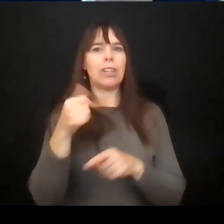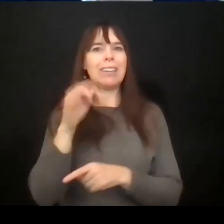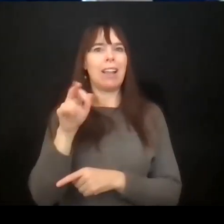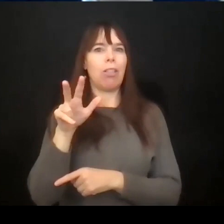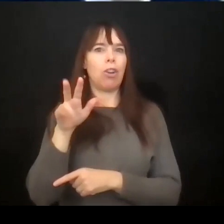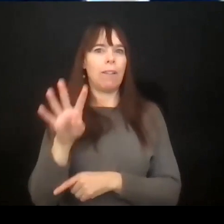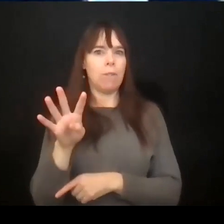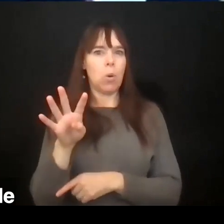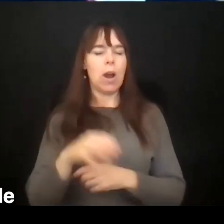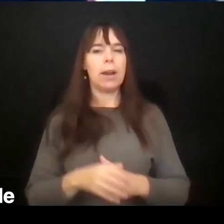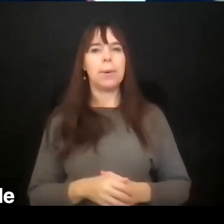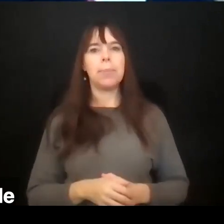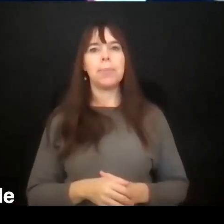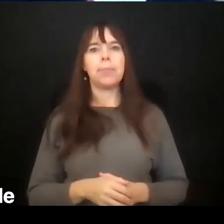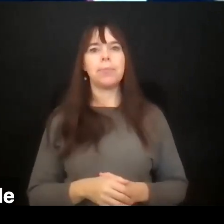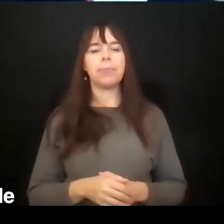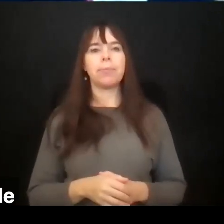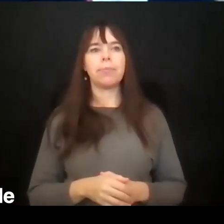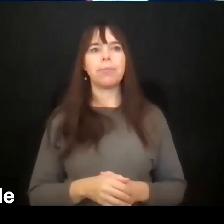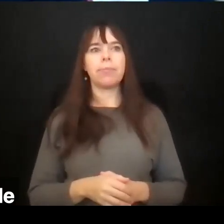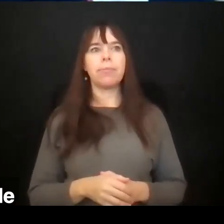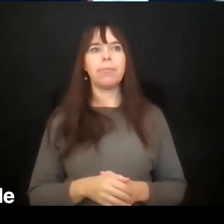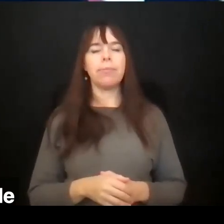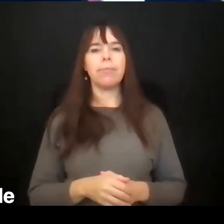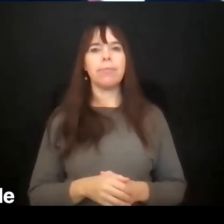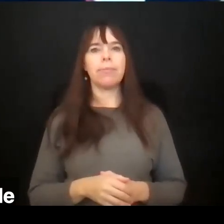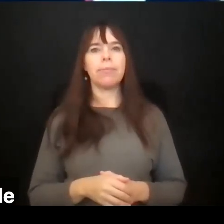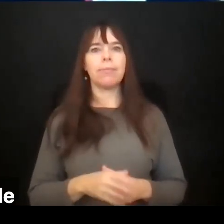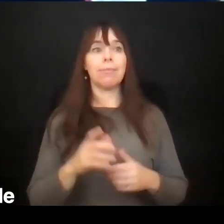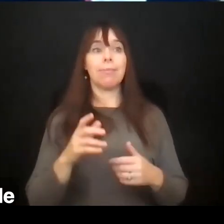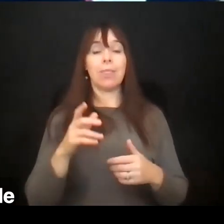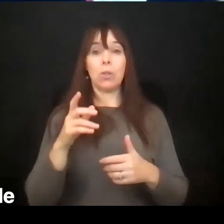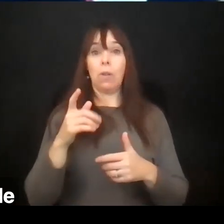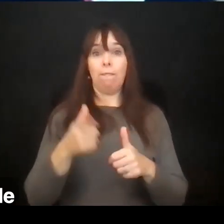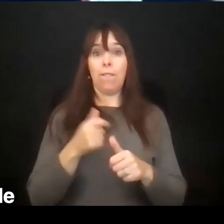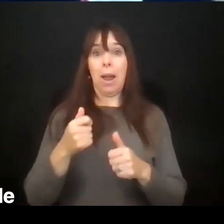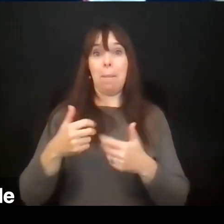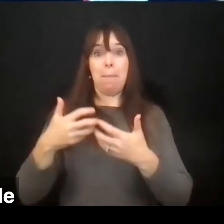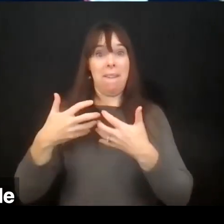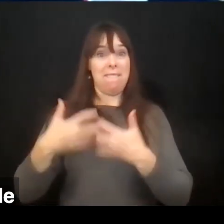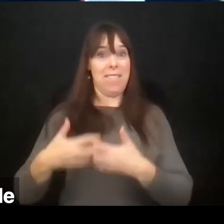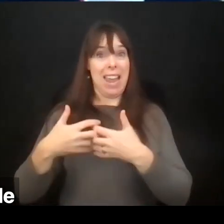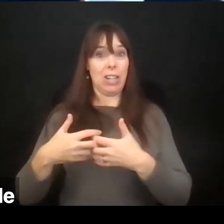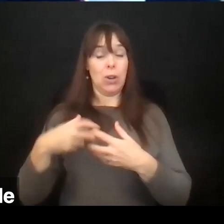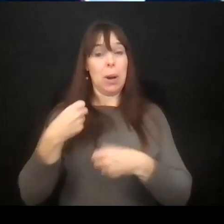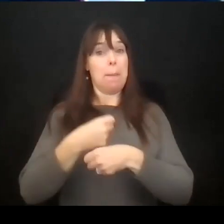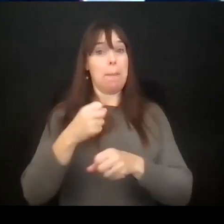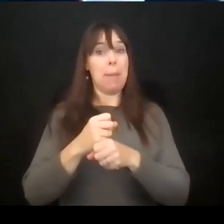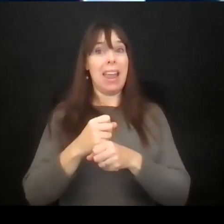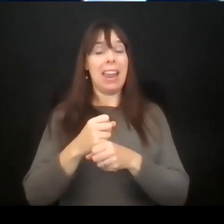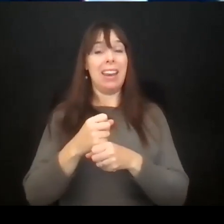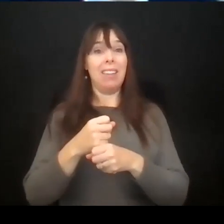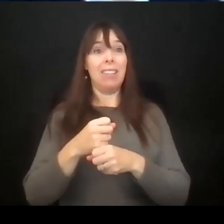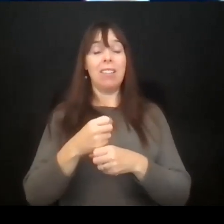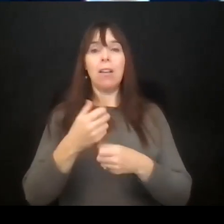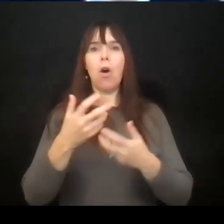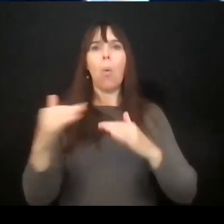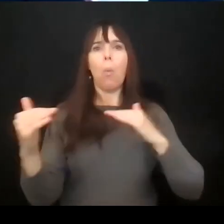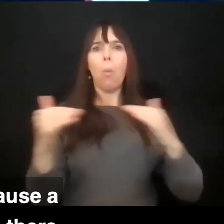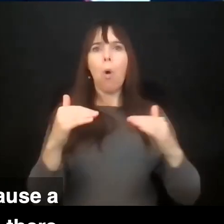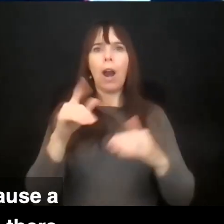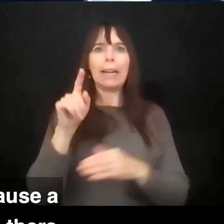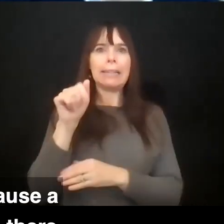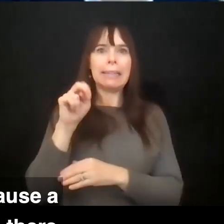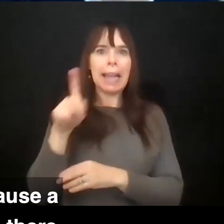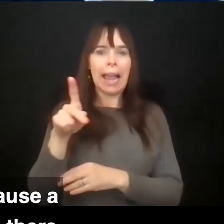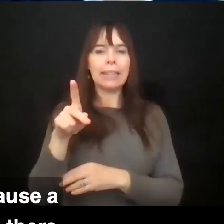1934. And the factory made armored vehicles.